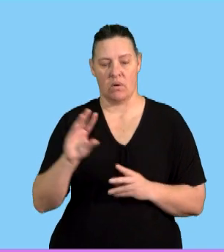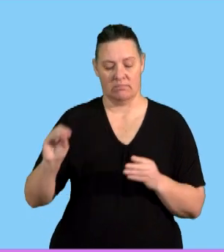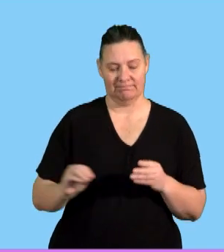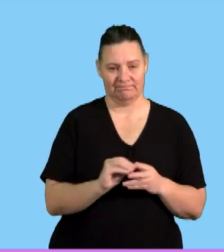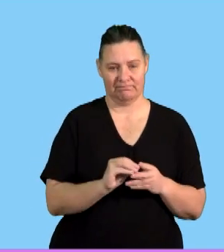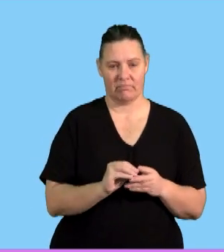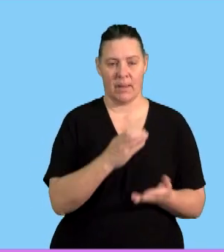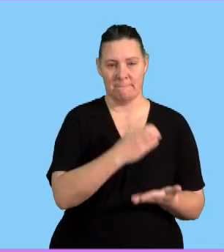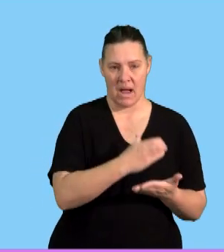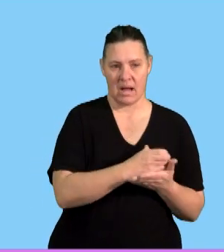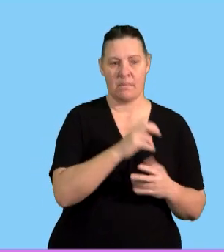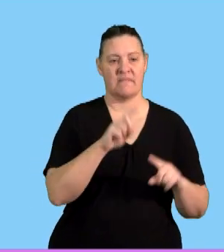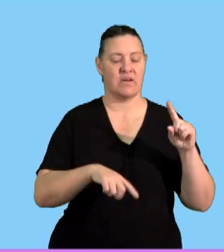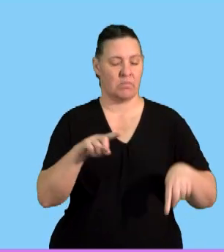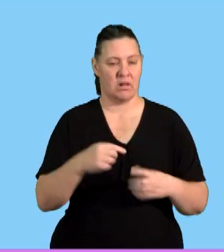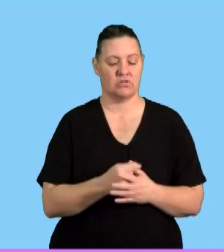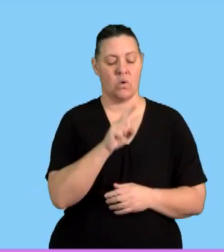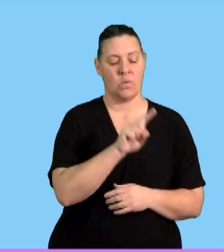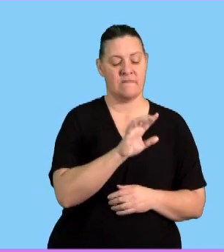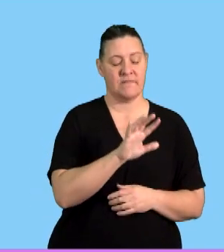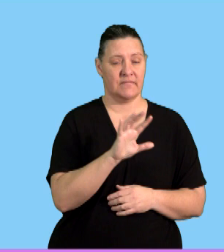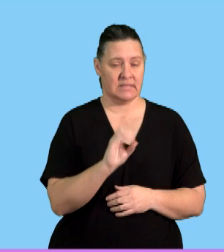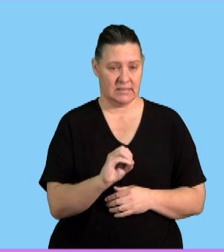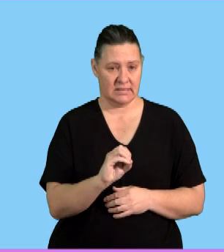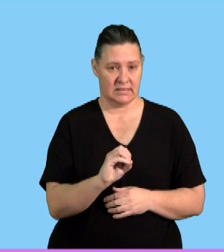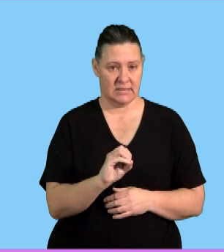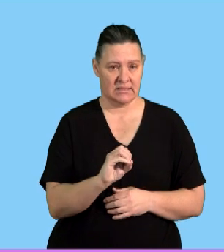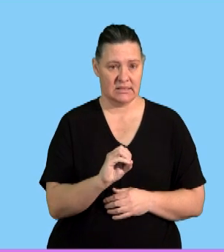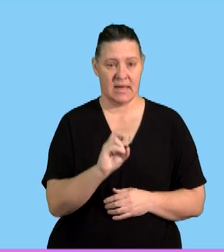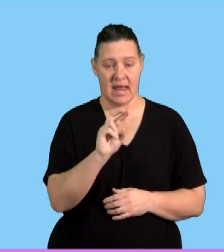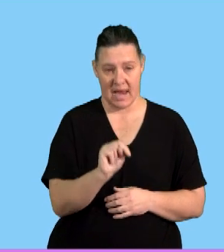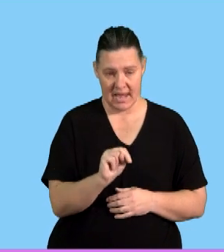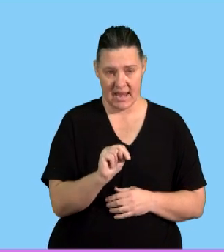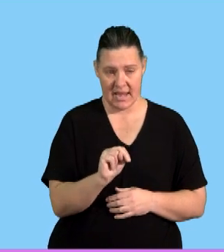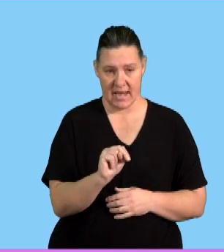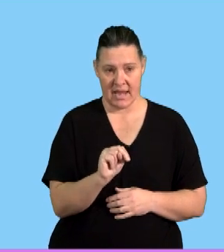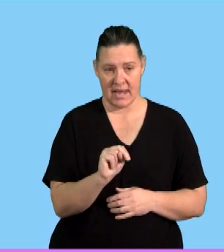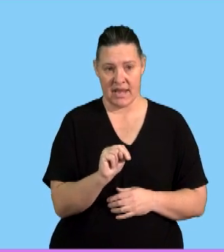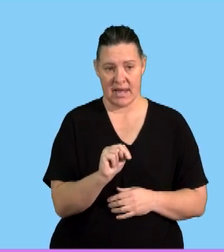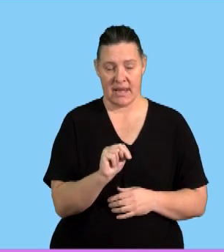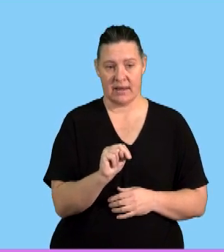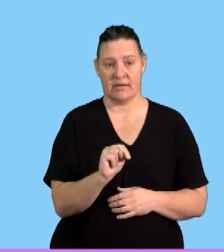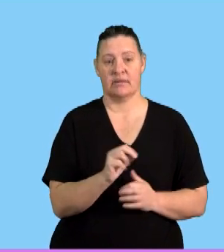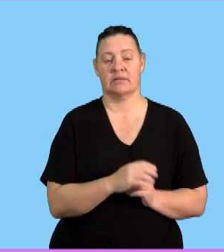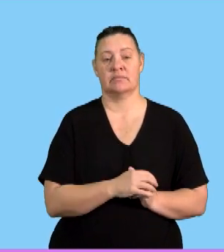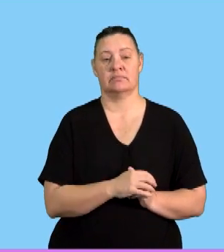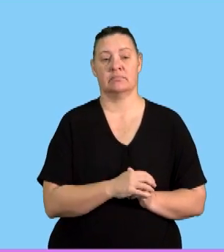substitute the mug with a variable, so it's 150 N, where